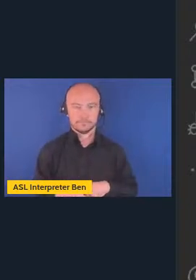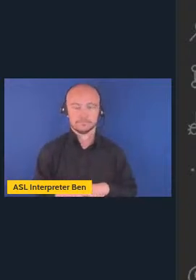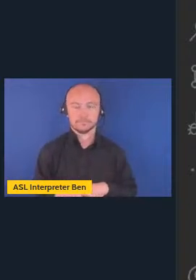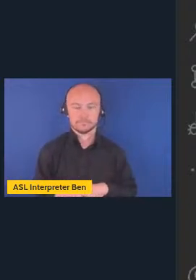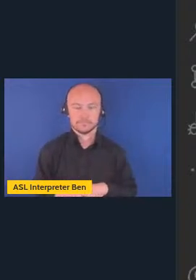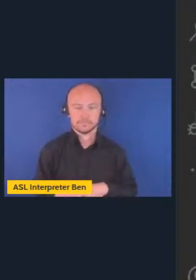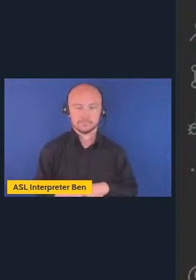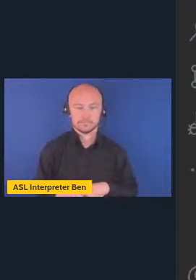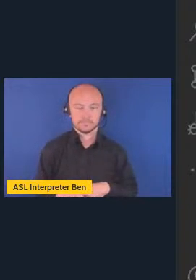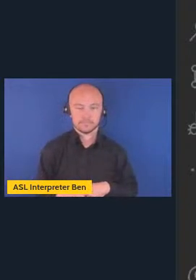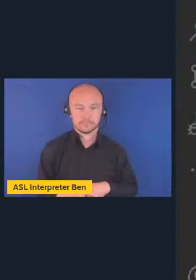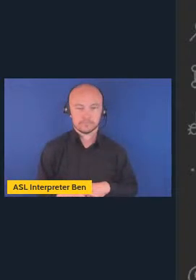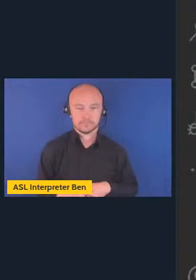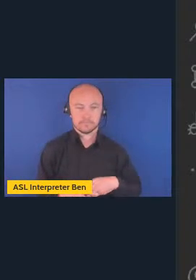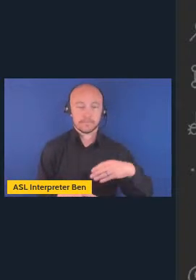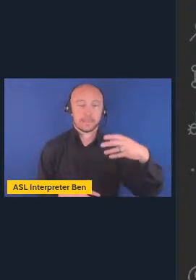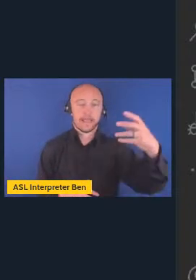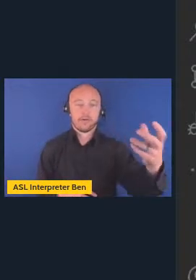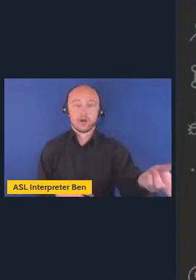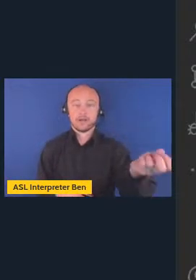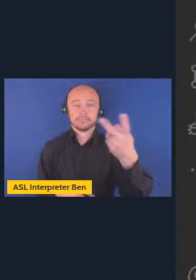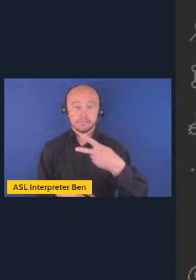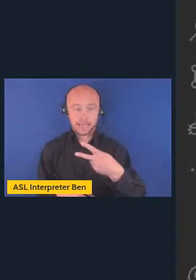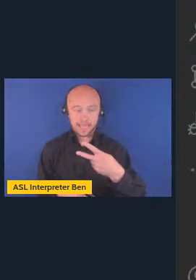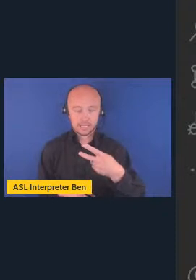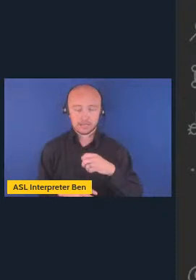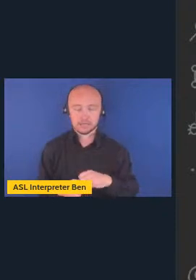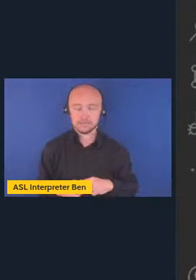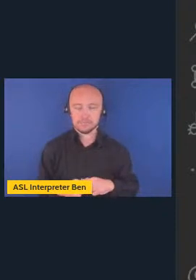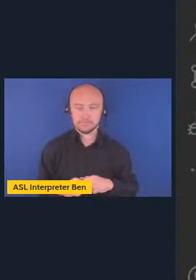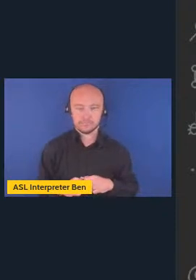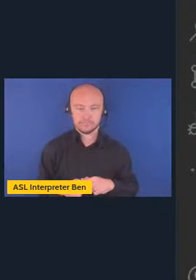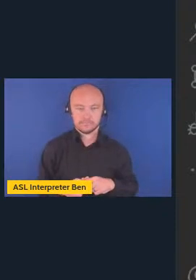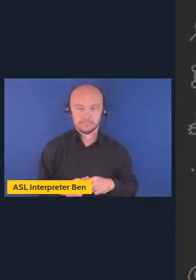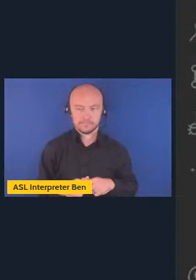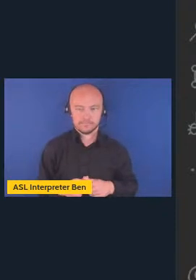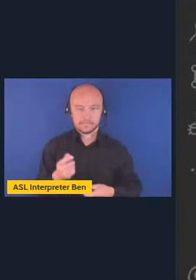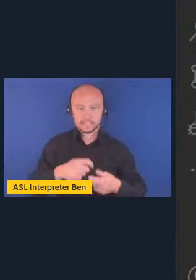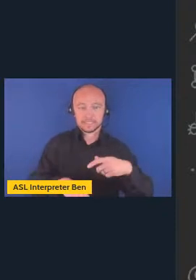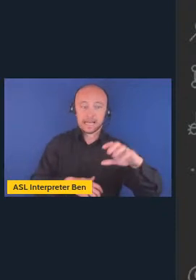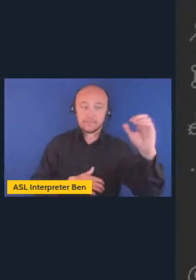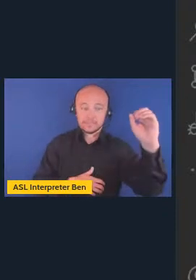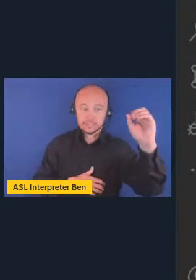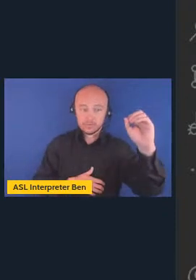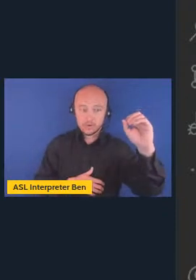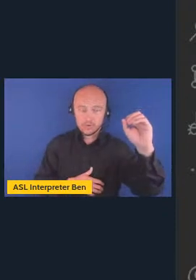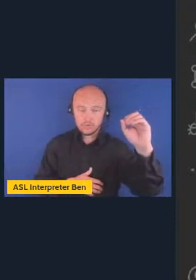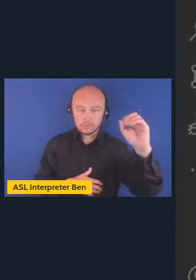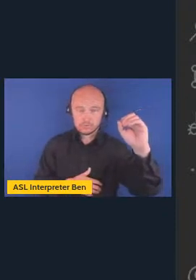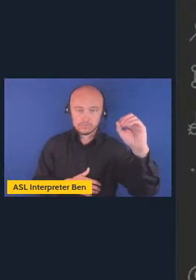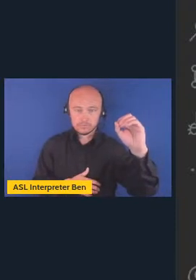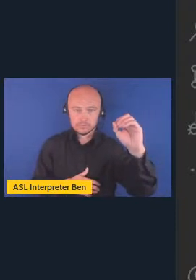And when I return this, I'm going to do, instead of 0, I'm going to do